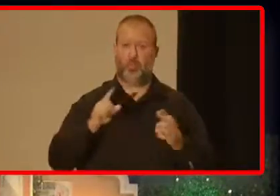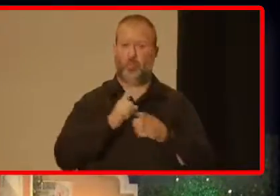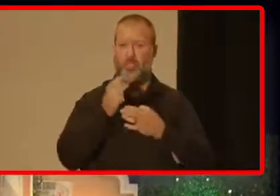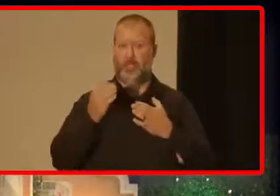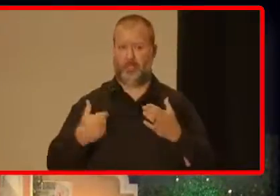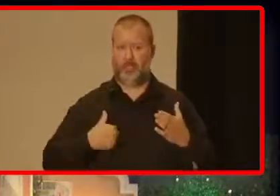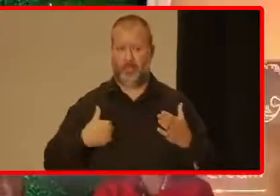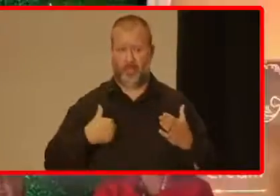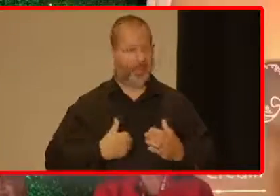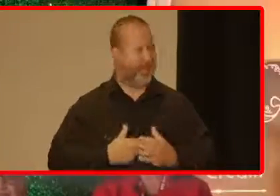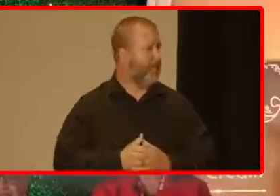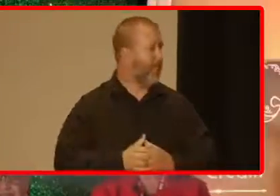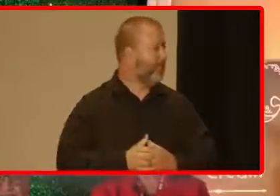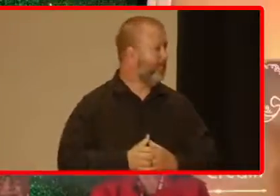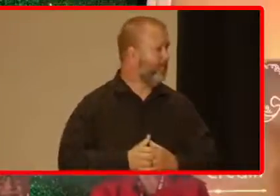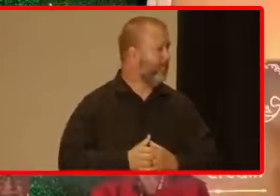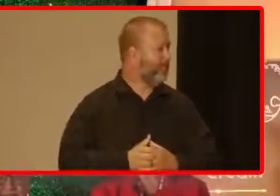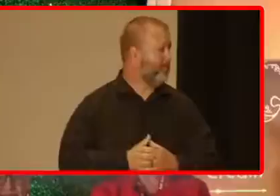weekend.